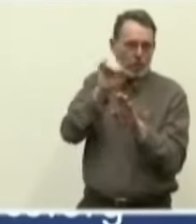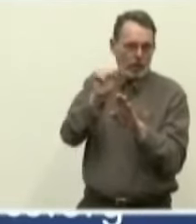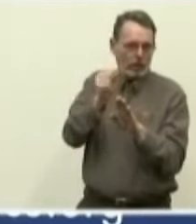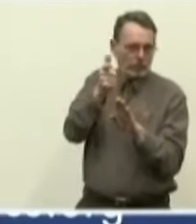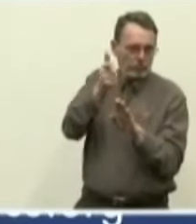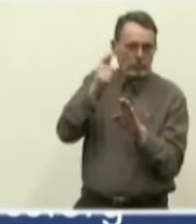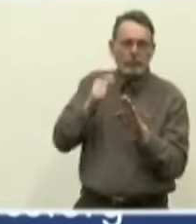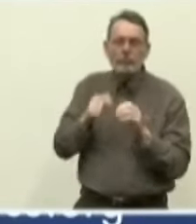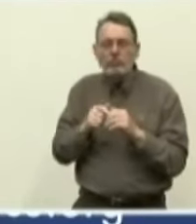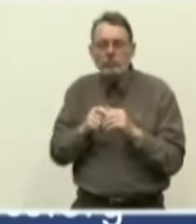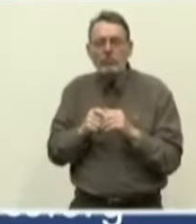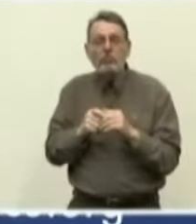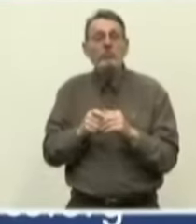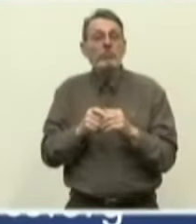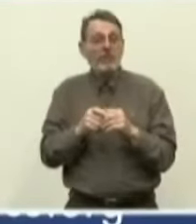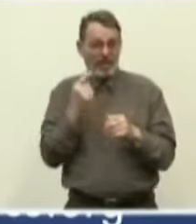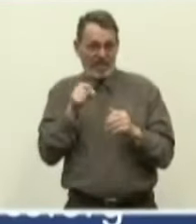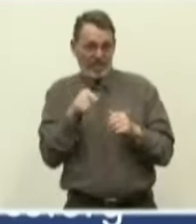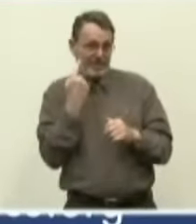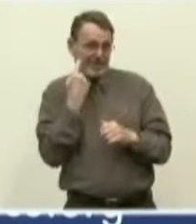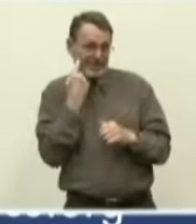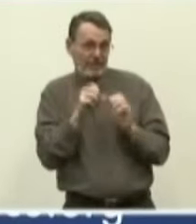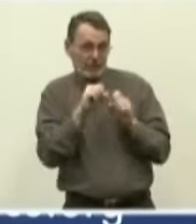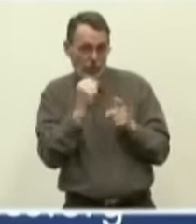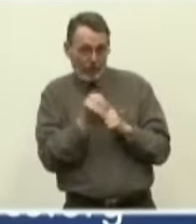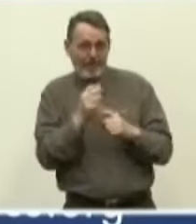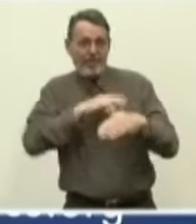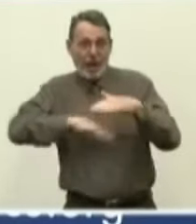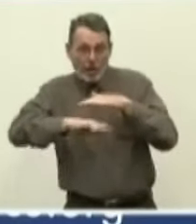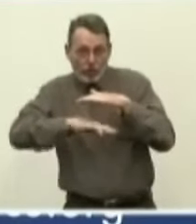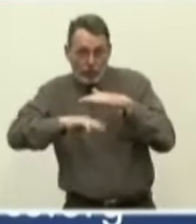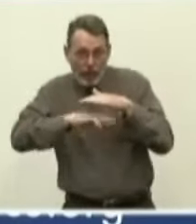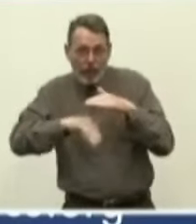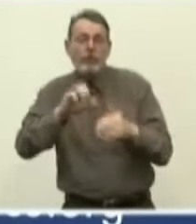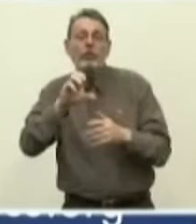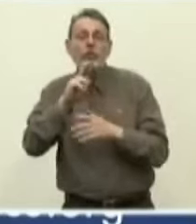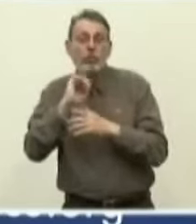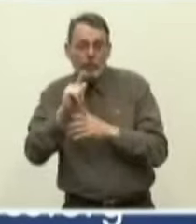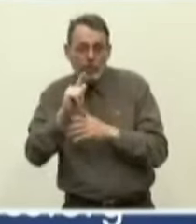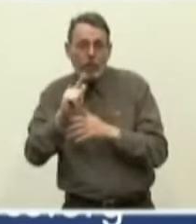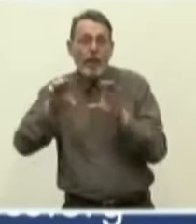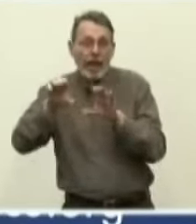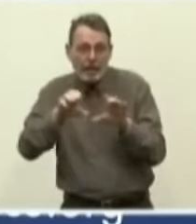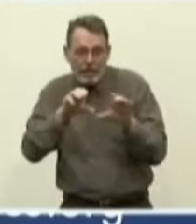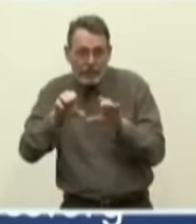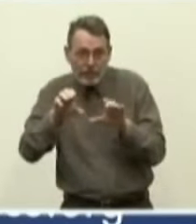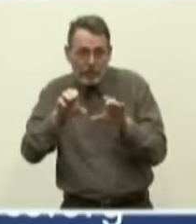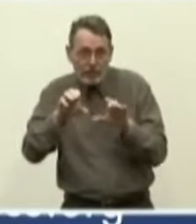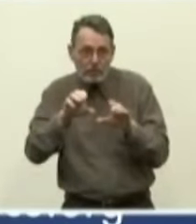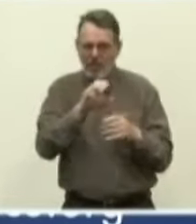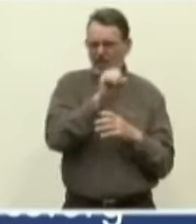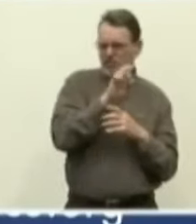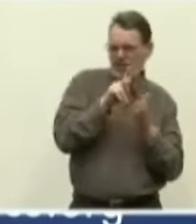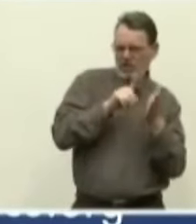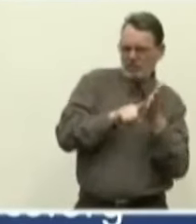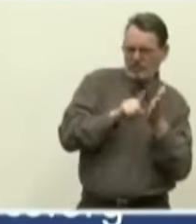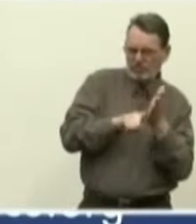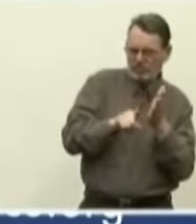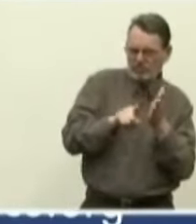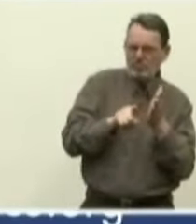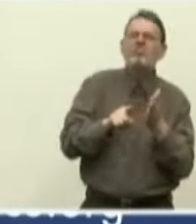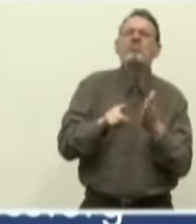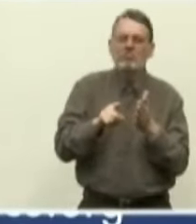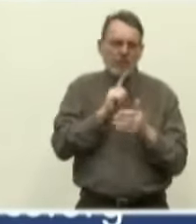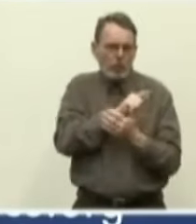In this case, the underlying criminal activity being investigated by SFPD's Investigative Services Detail is